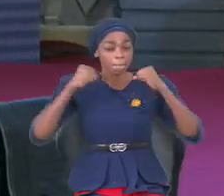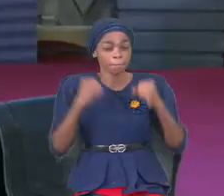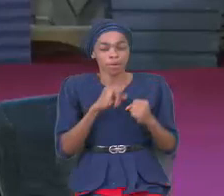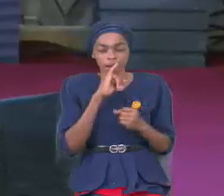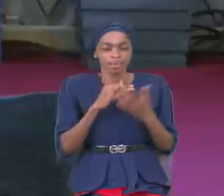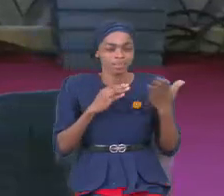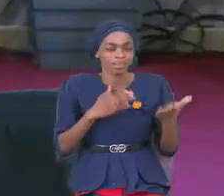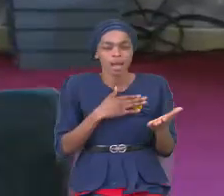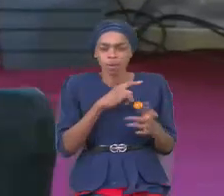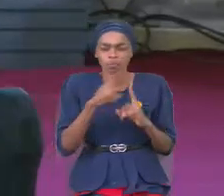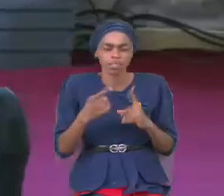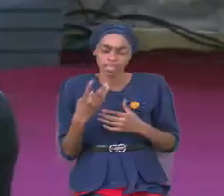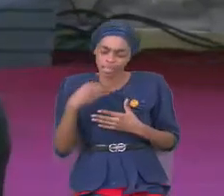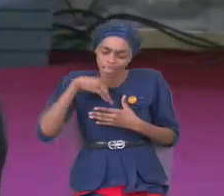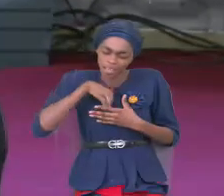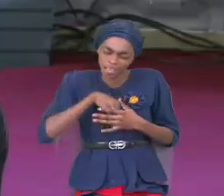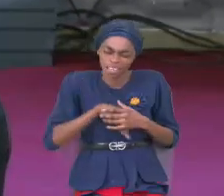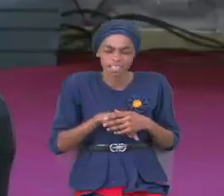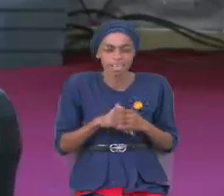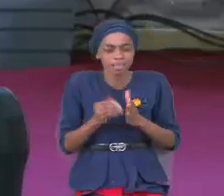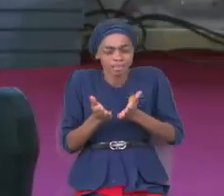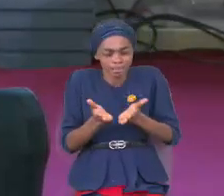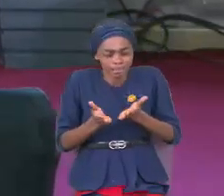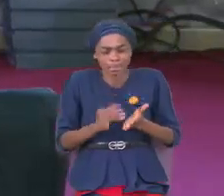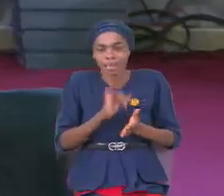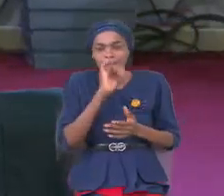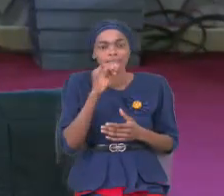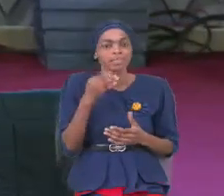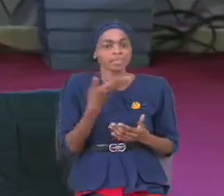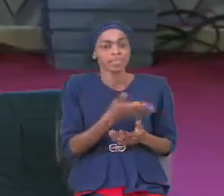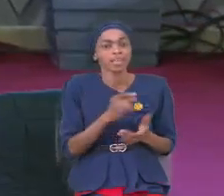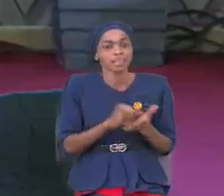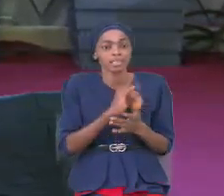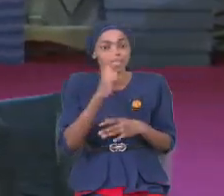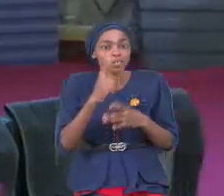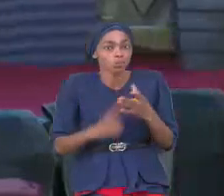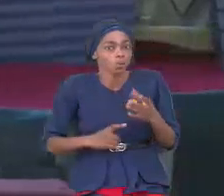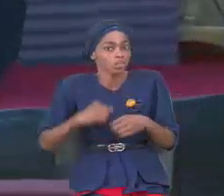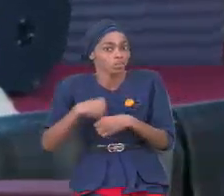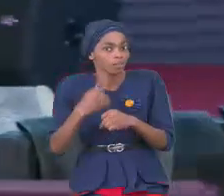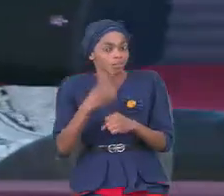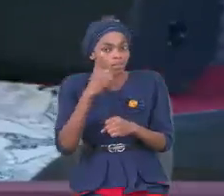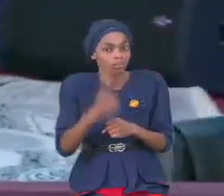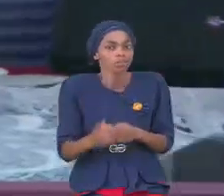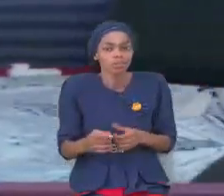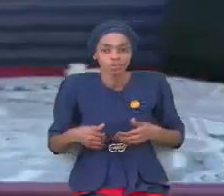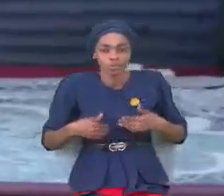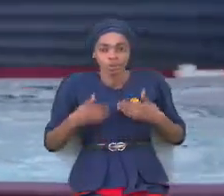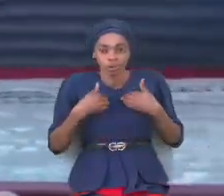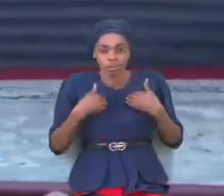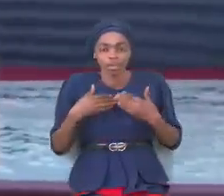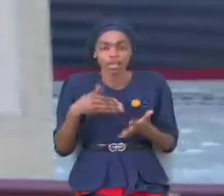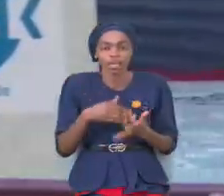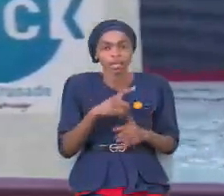that is the thing that makes you young again. And then you're on. If you find yourself at